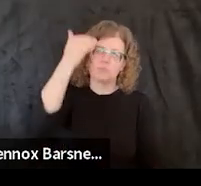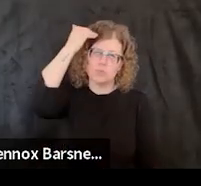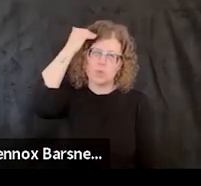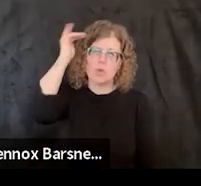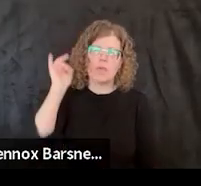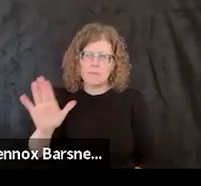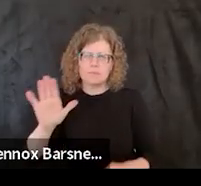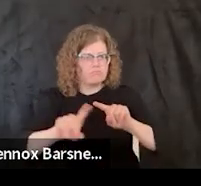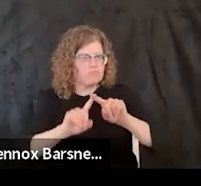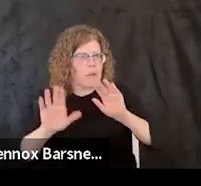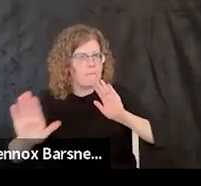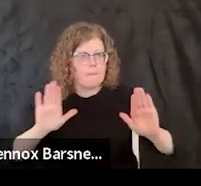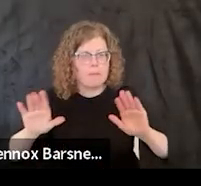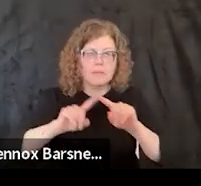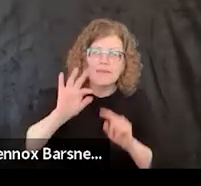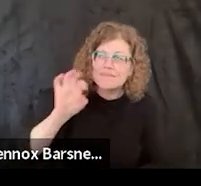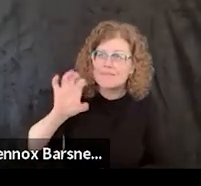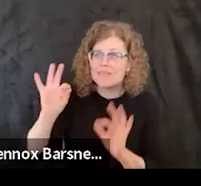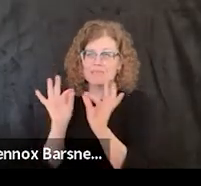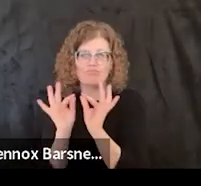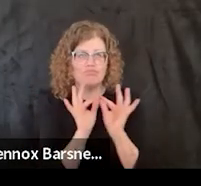hours billed to be reasonable, fair, and